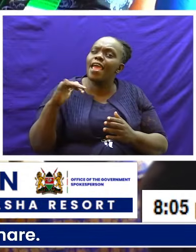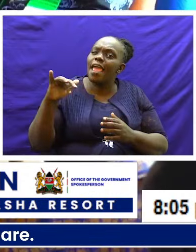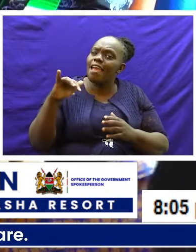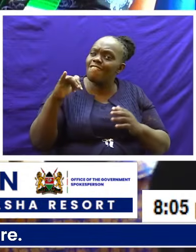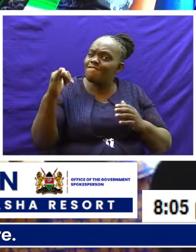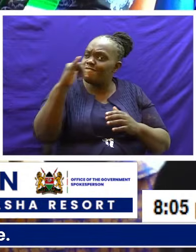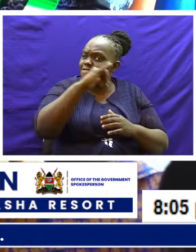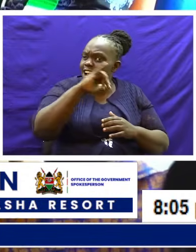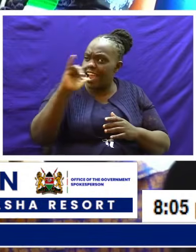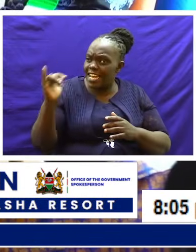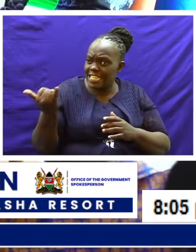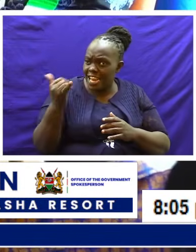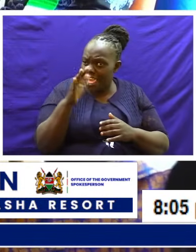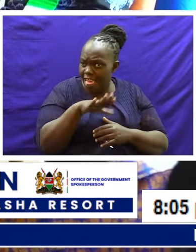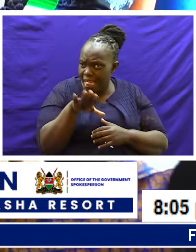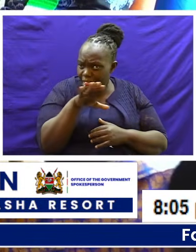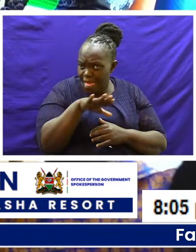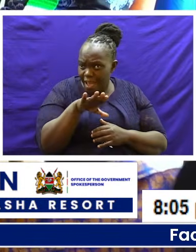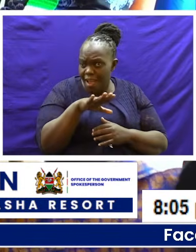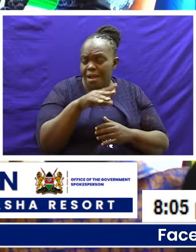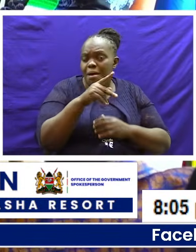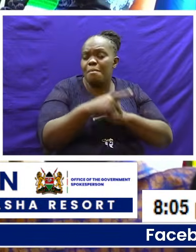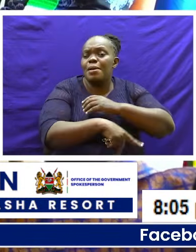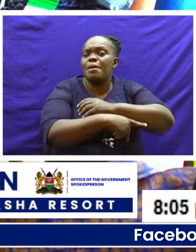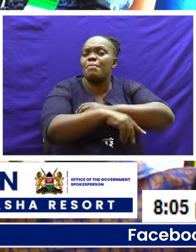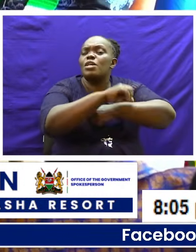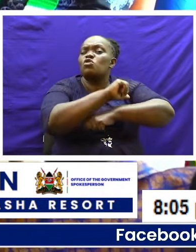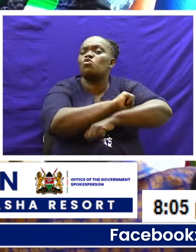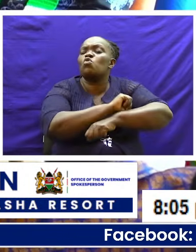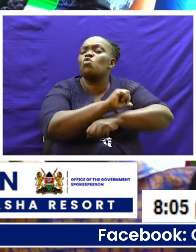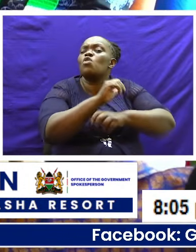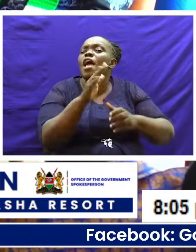Eastleigh. Okay. I went to primary school at